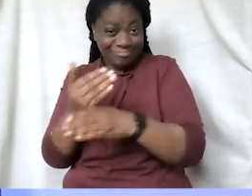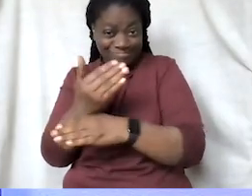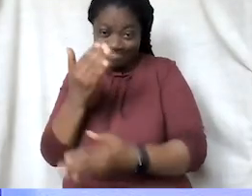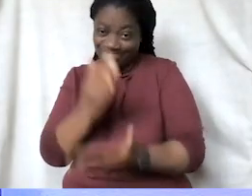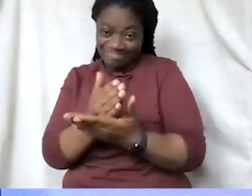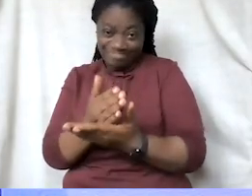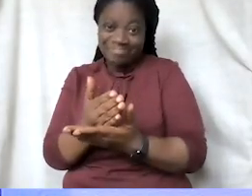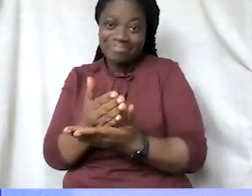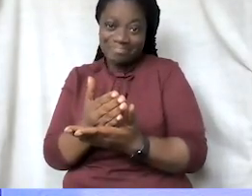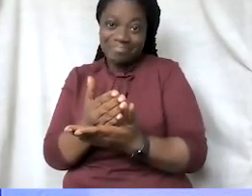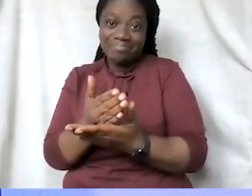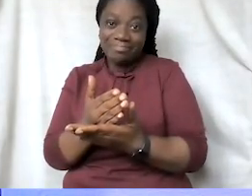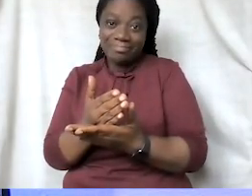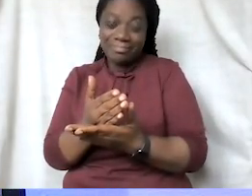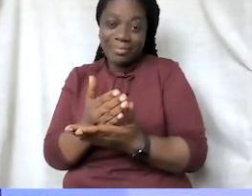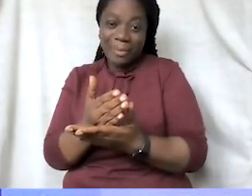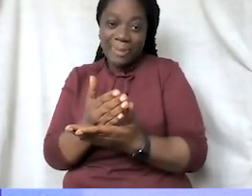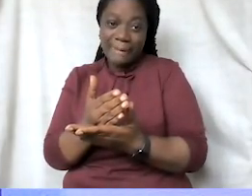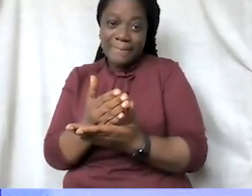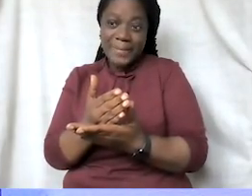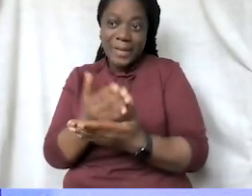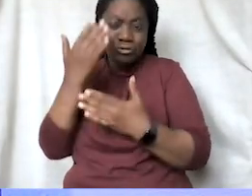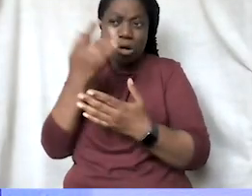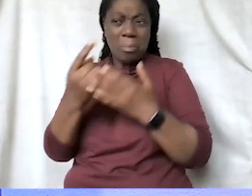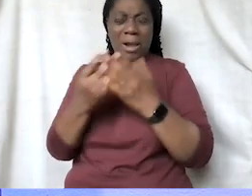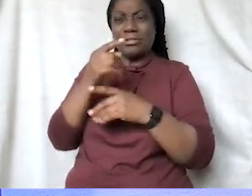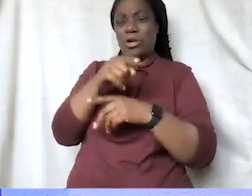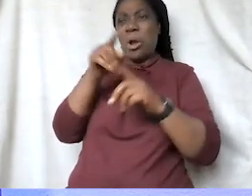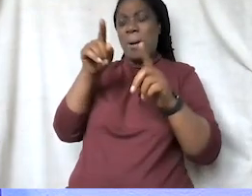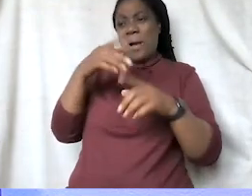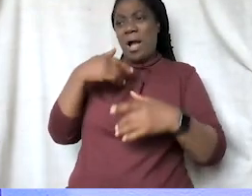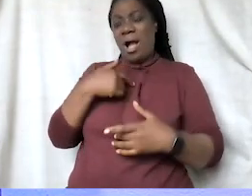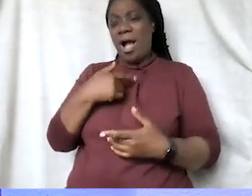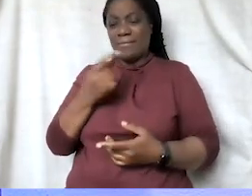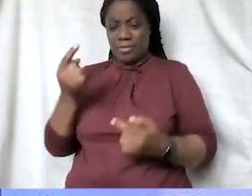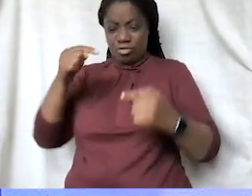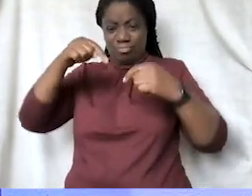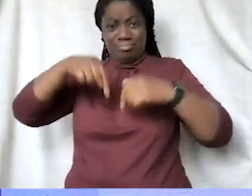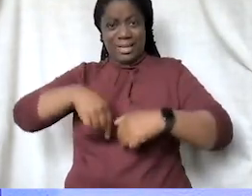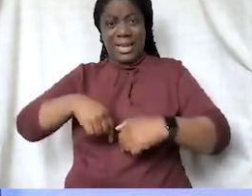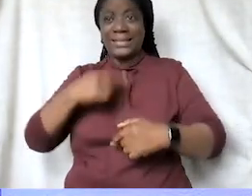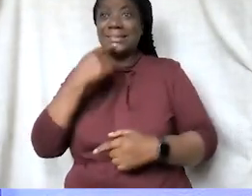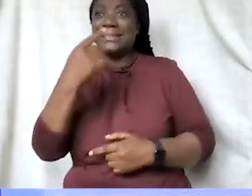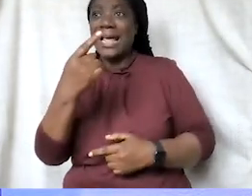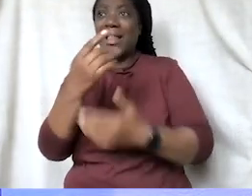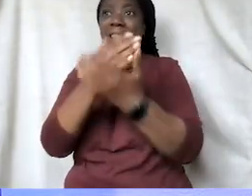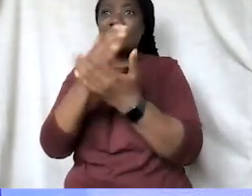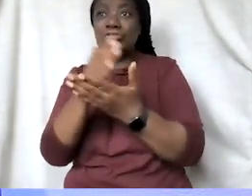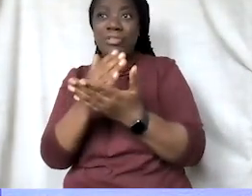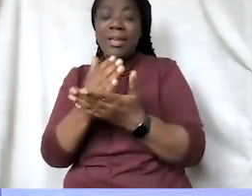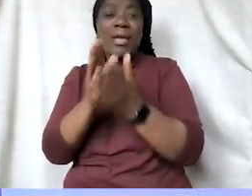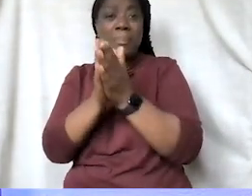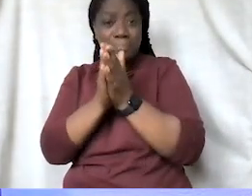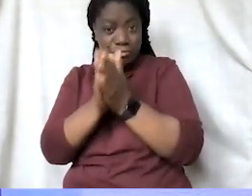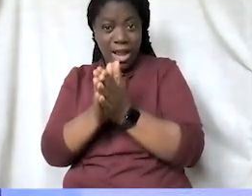Prayer works. I don't know about you, but I've come by here tonight to tell someone,